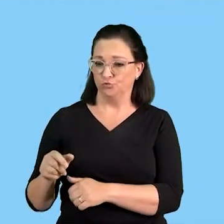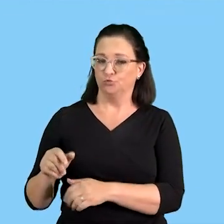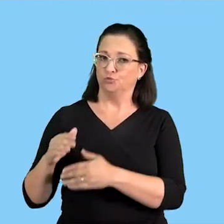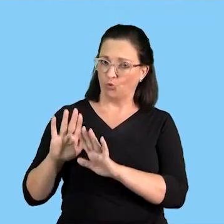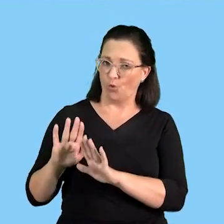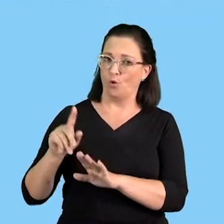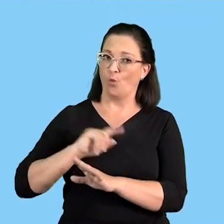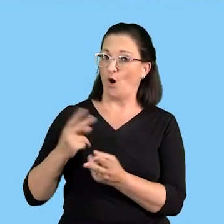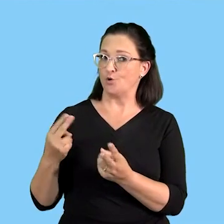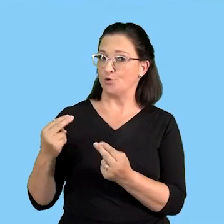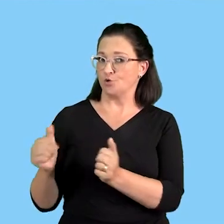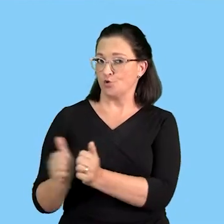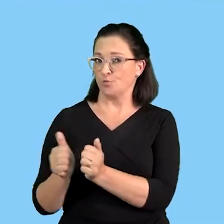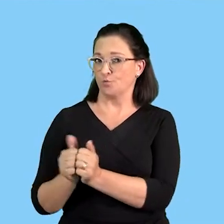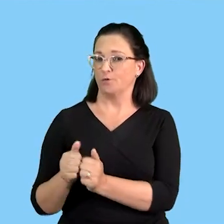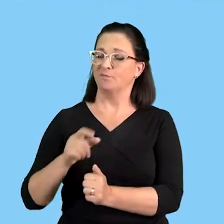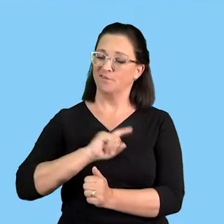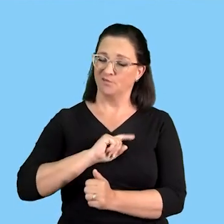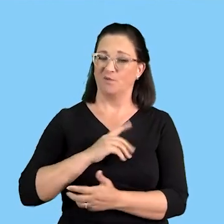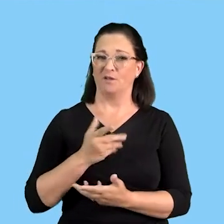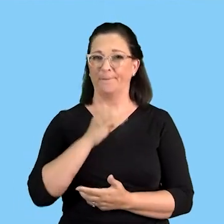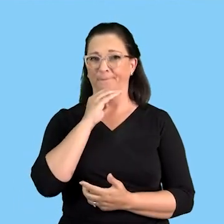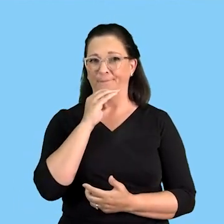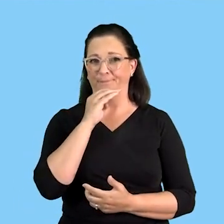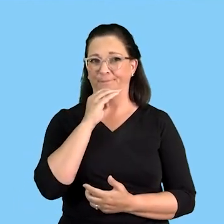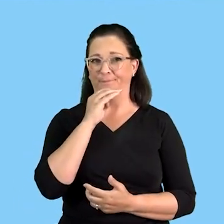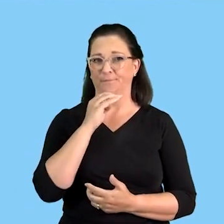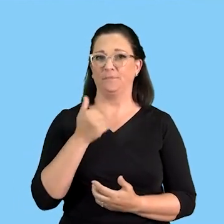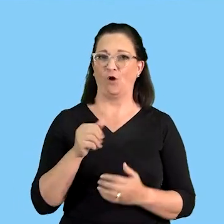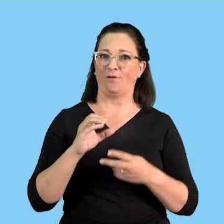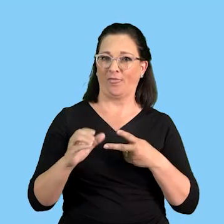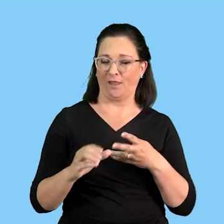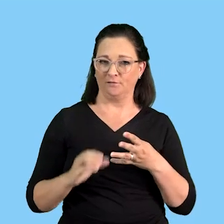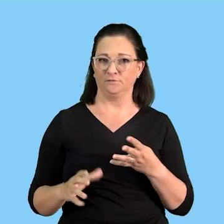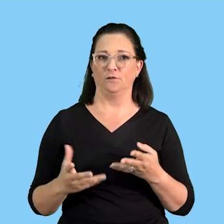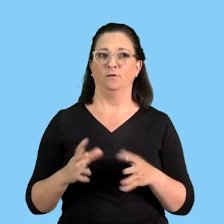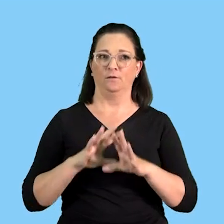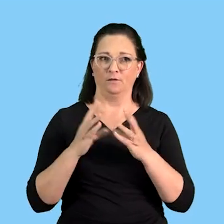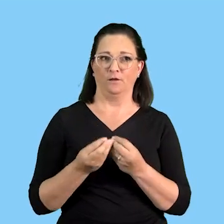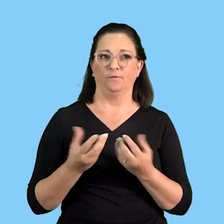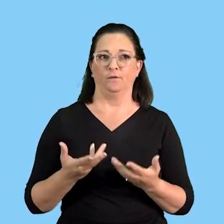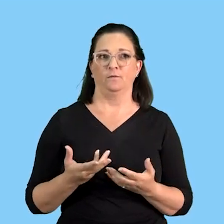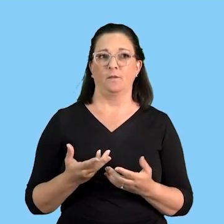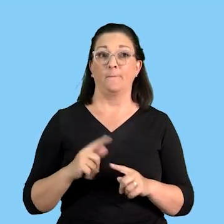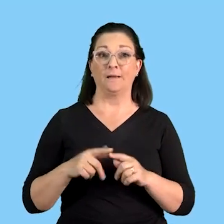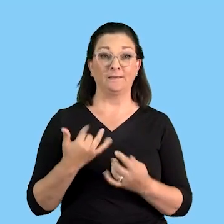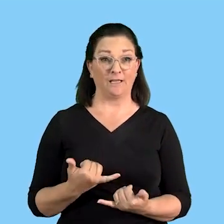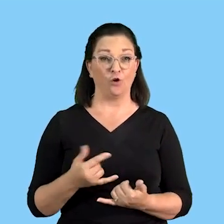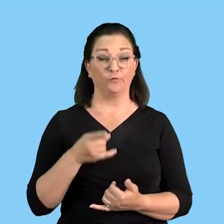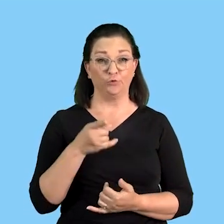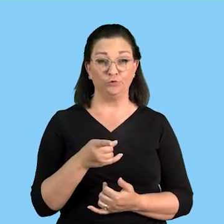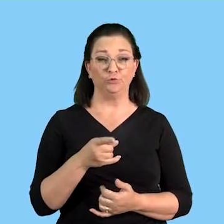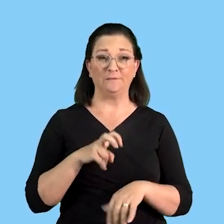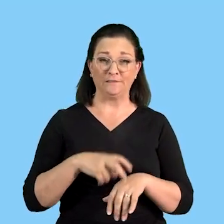draw a new partnership agreement. So that's what we mean there when we are looking into the characteristics. And my tip to you obviously